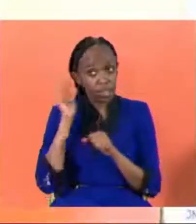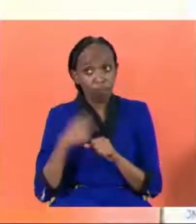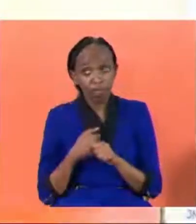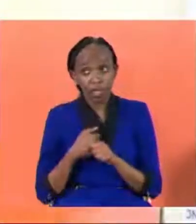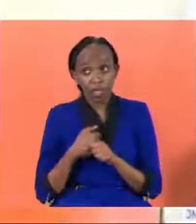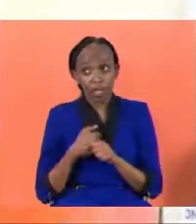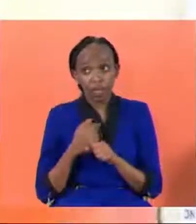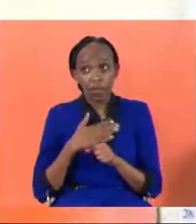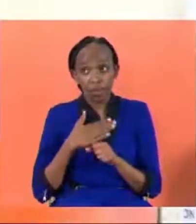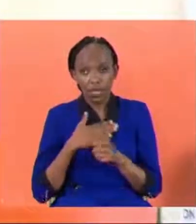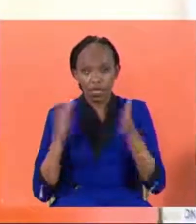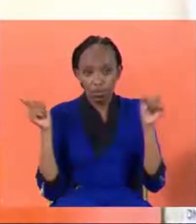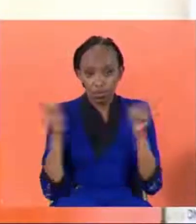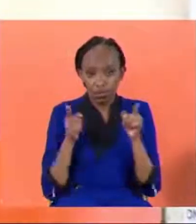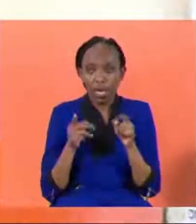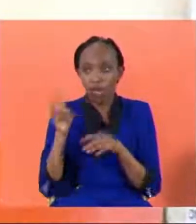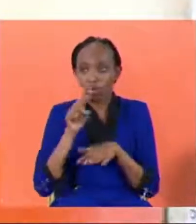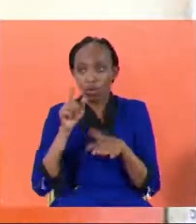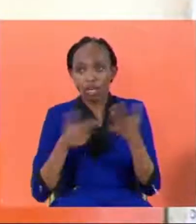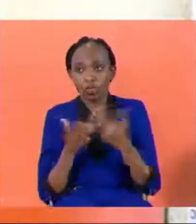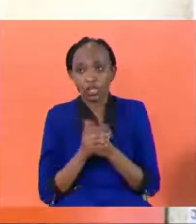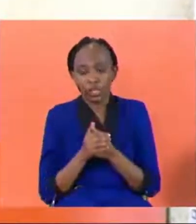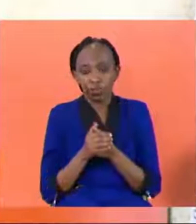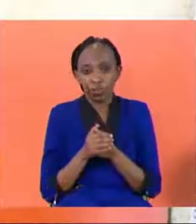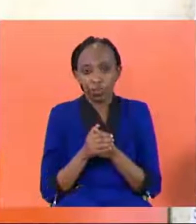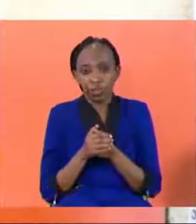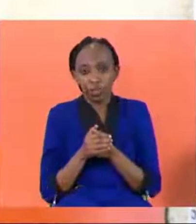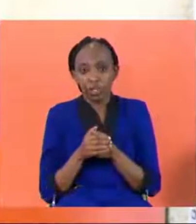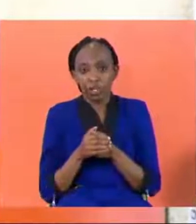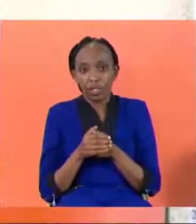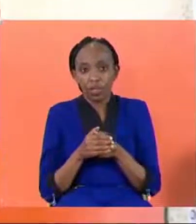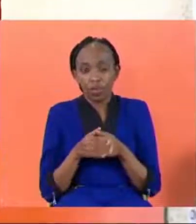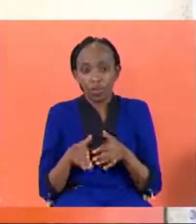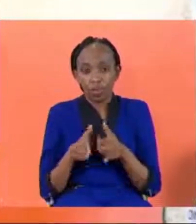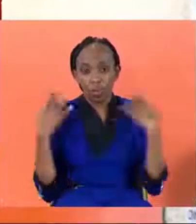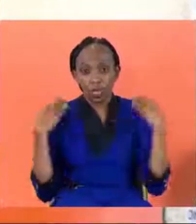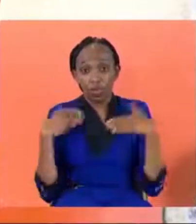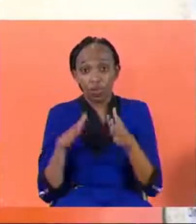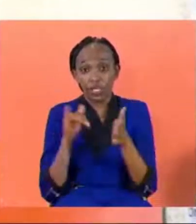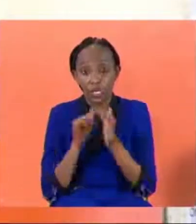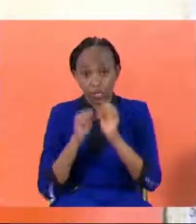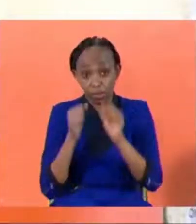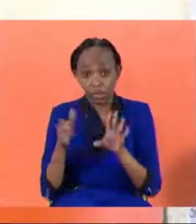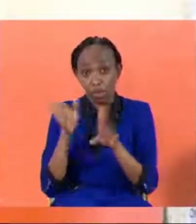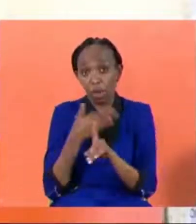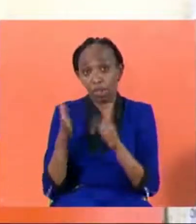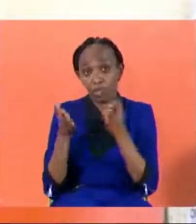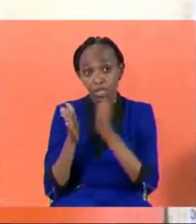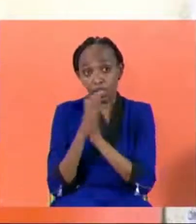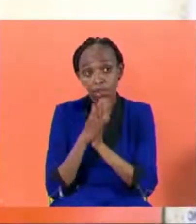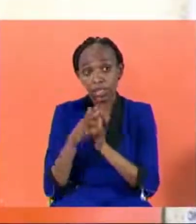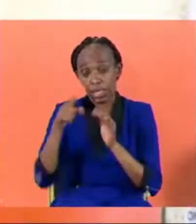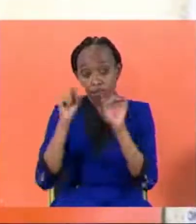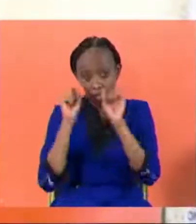So mine's going to be very brief. I'm just going to be looking at practical ways that we can actually approach these stories and we